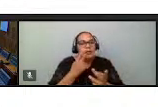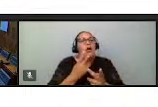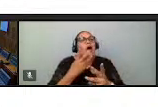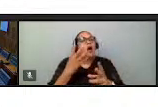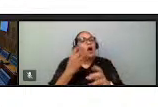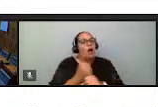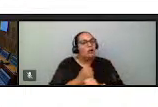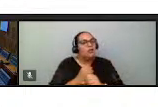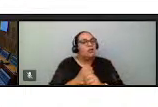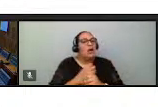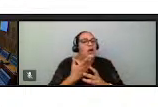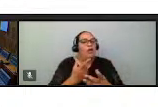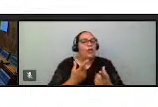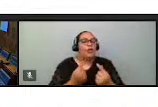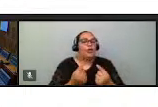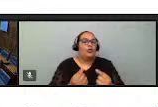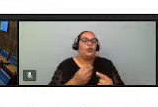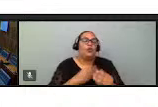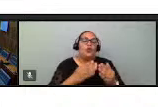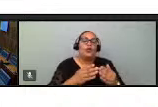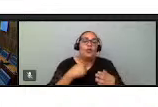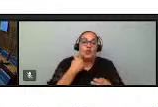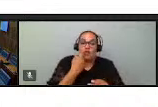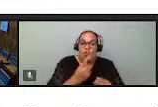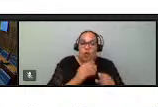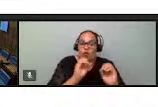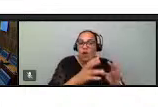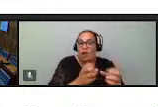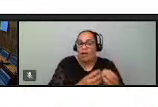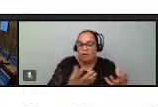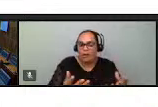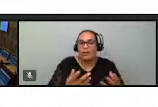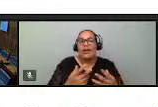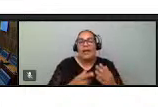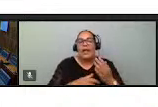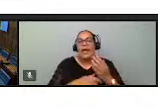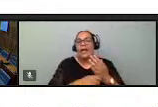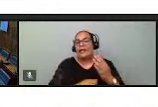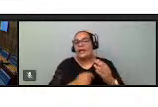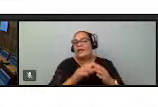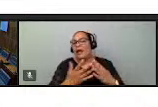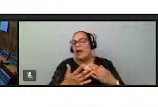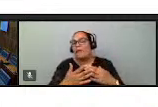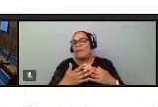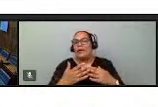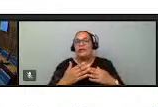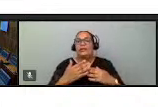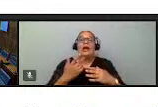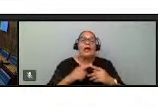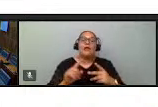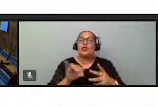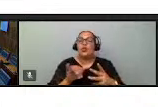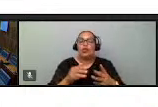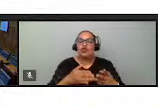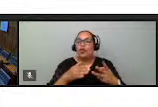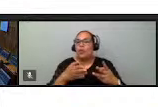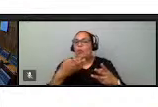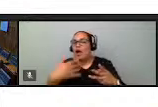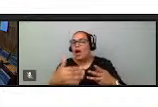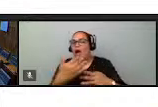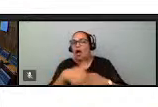much it's delivering to the terminal tomorrow and how much stack space the terminal has and which ship is waiting